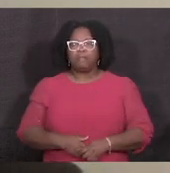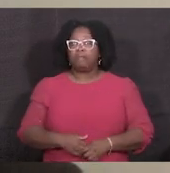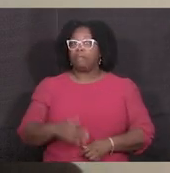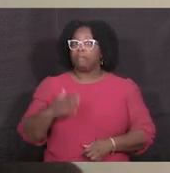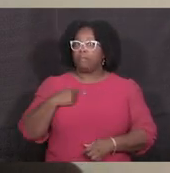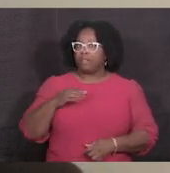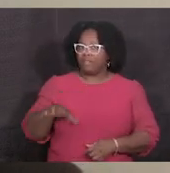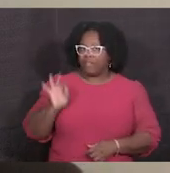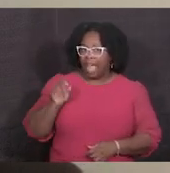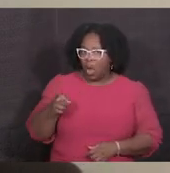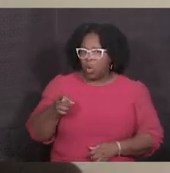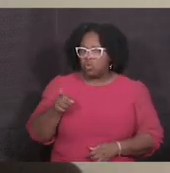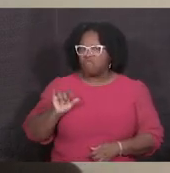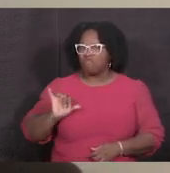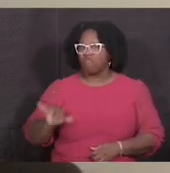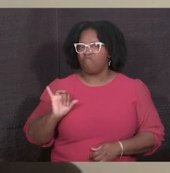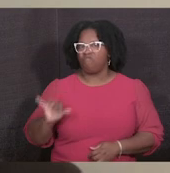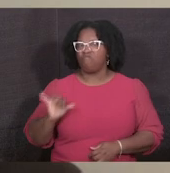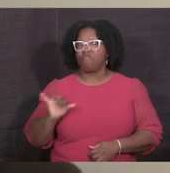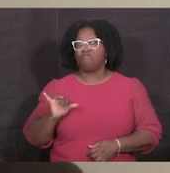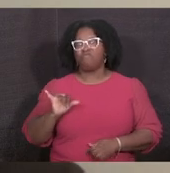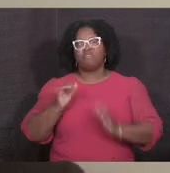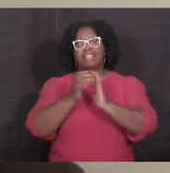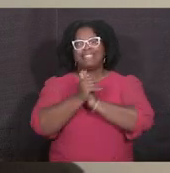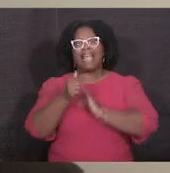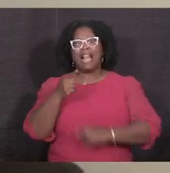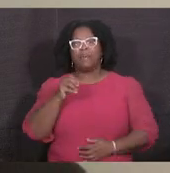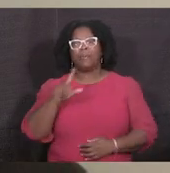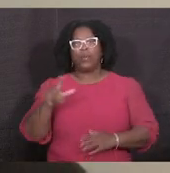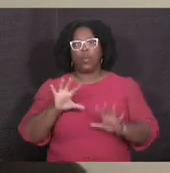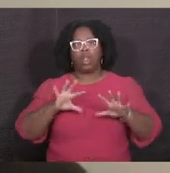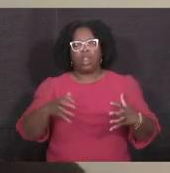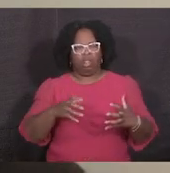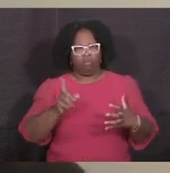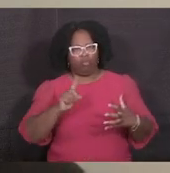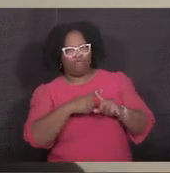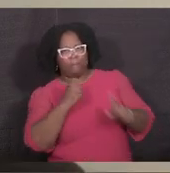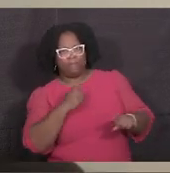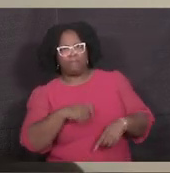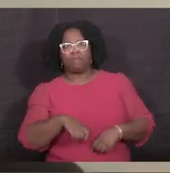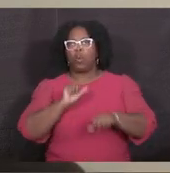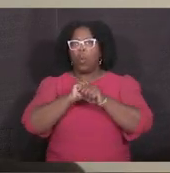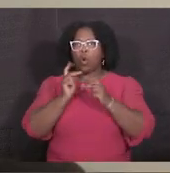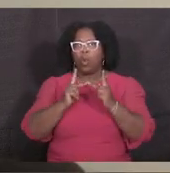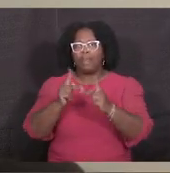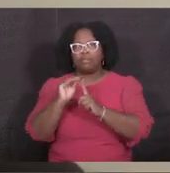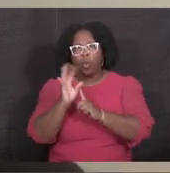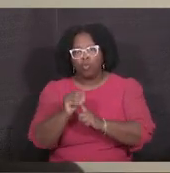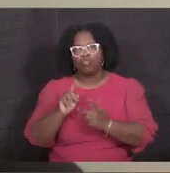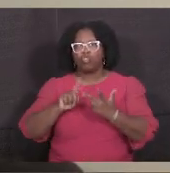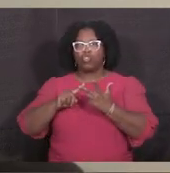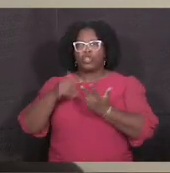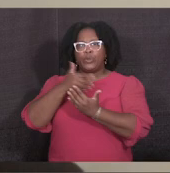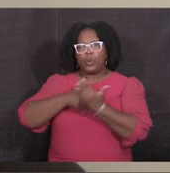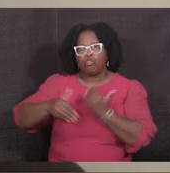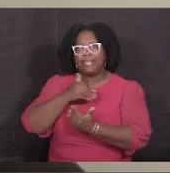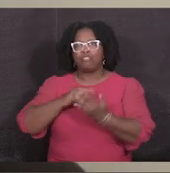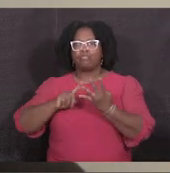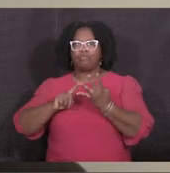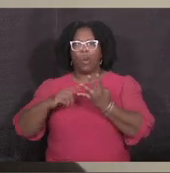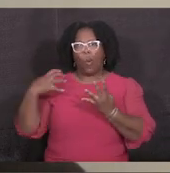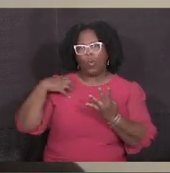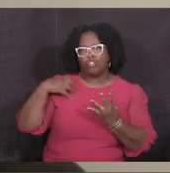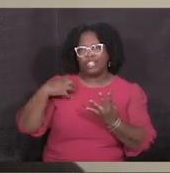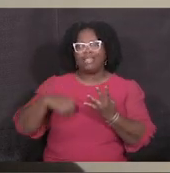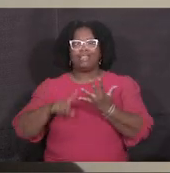there was an issue with talent pool sourcing, workplace culture, socialization, coaching, working within